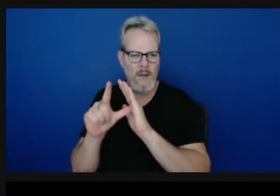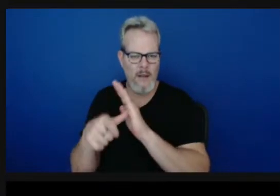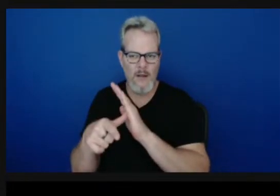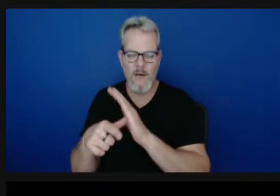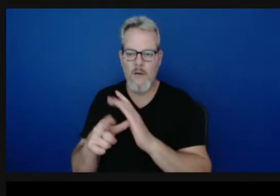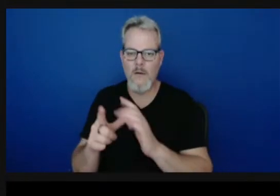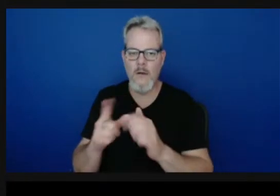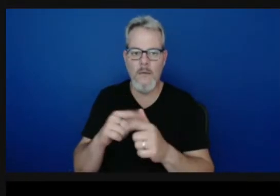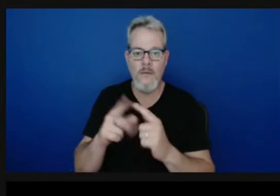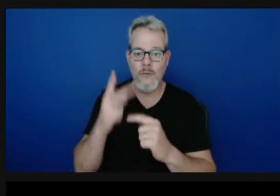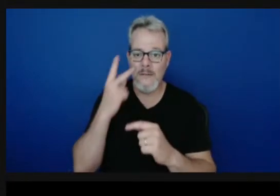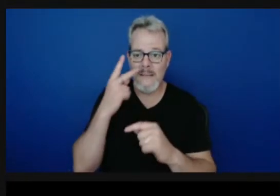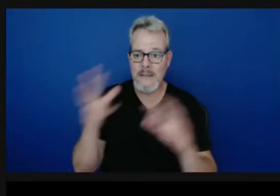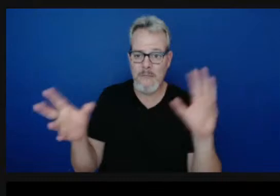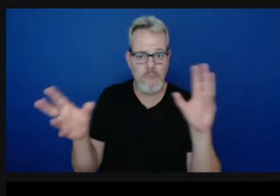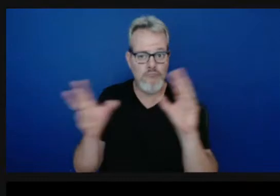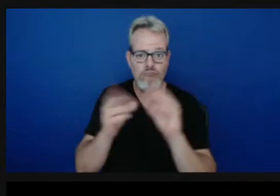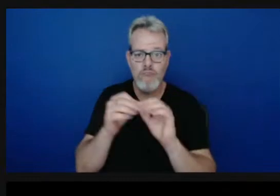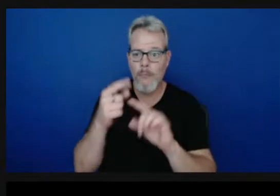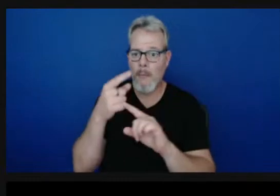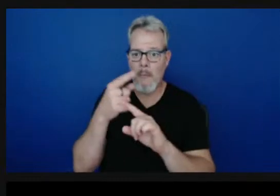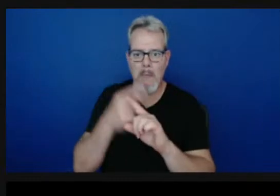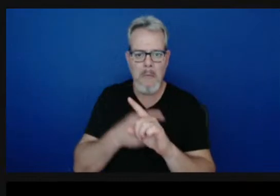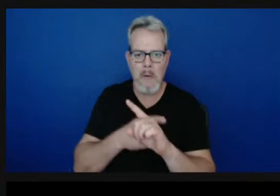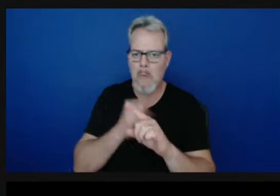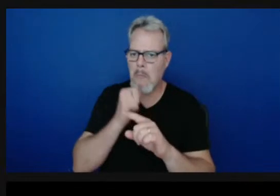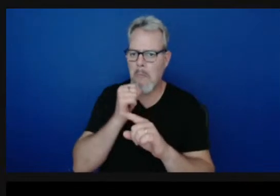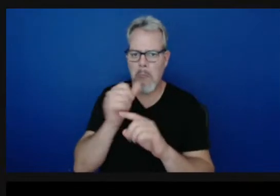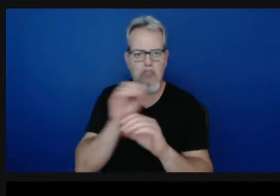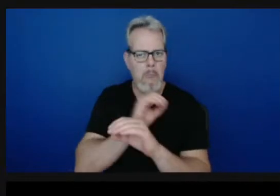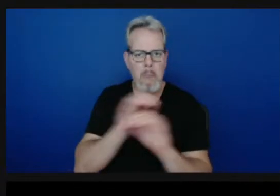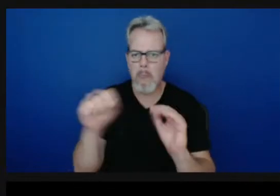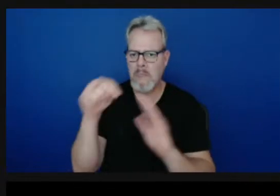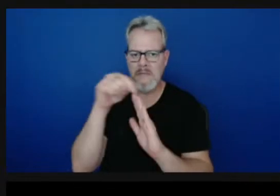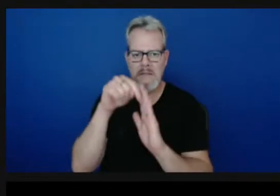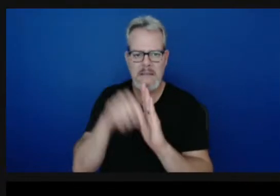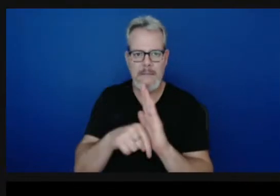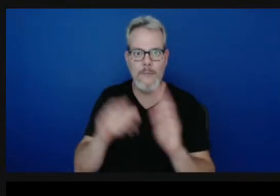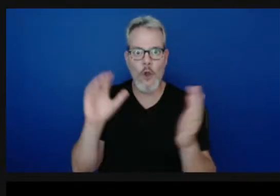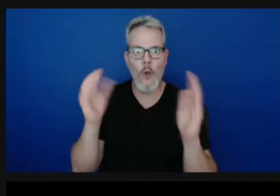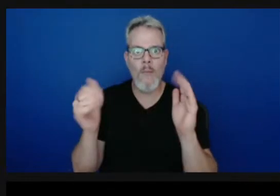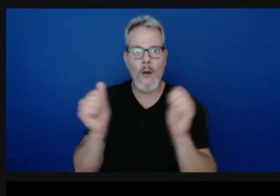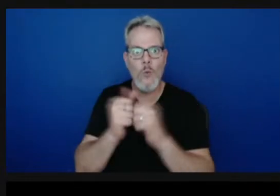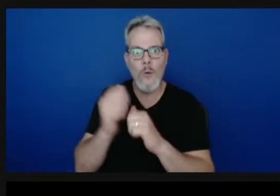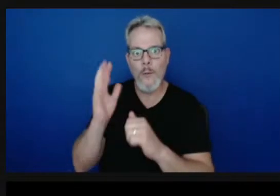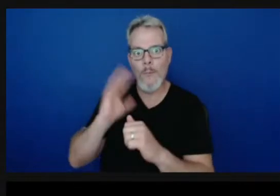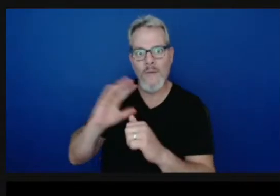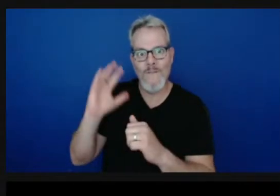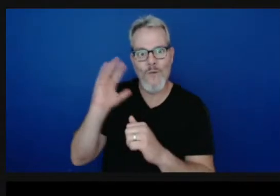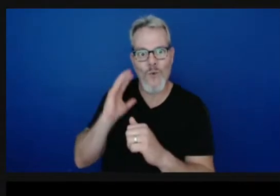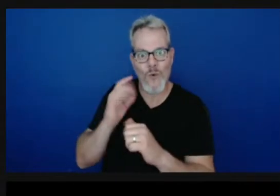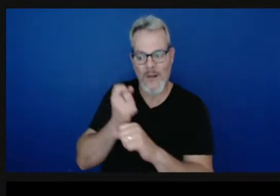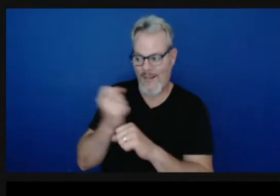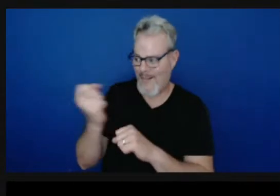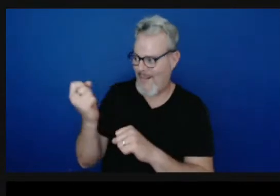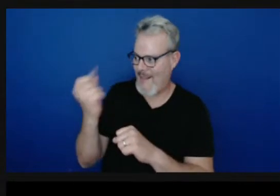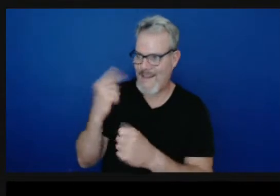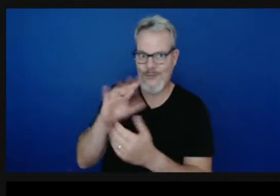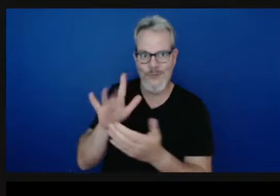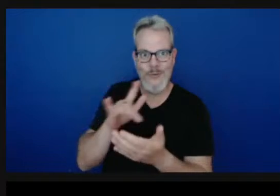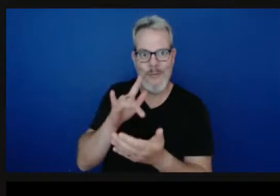shallow earthquakes, nothing deep happening, which is different than before. Before we had a swarm of deep earthquakes in the middle of last year, or middle later part of last